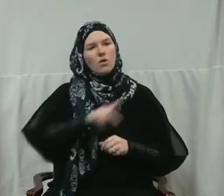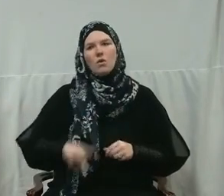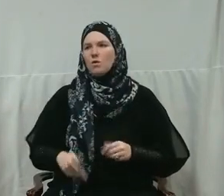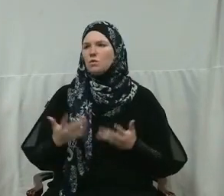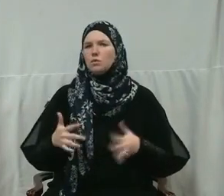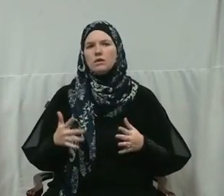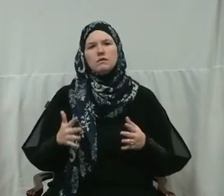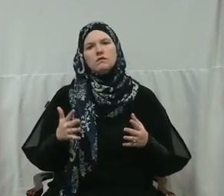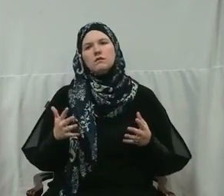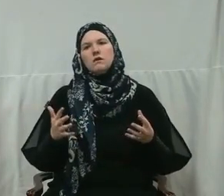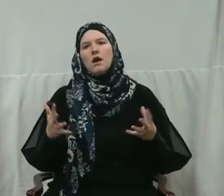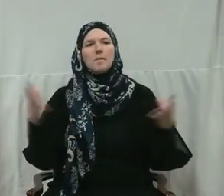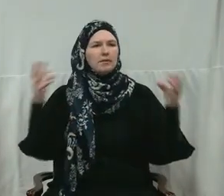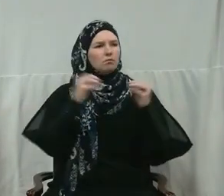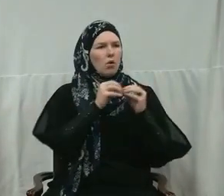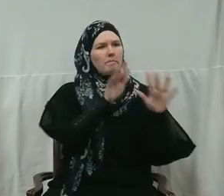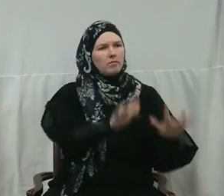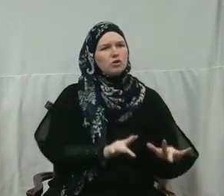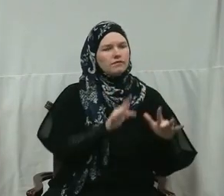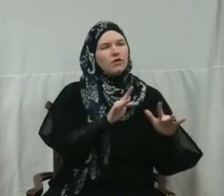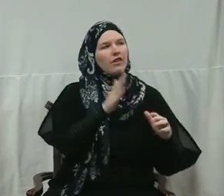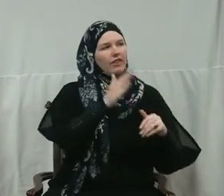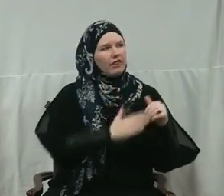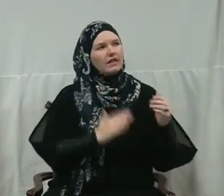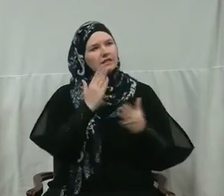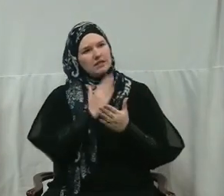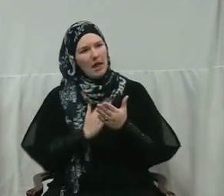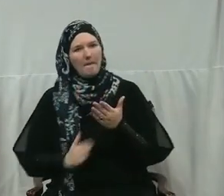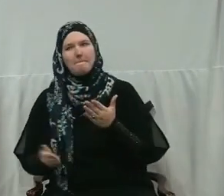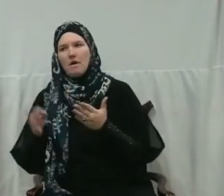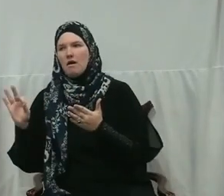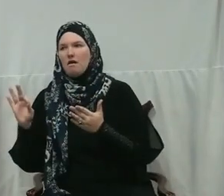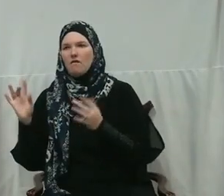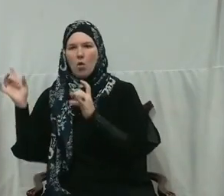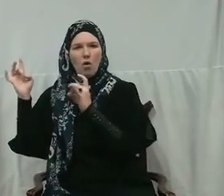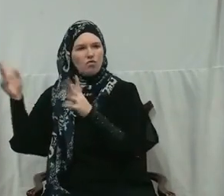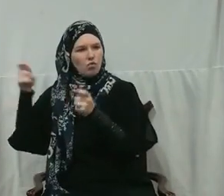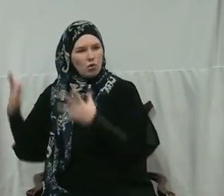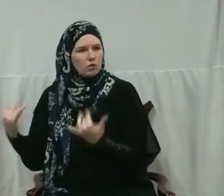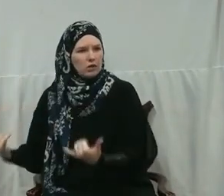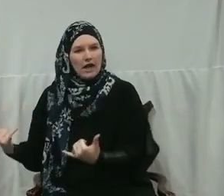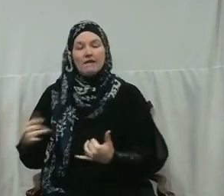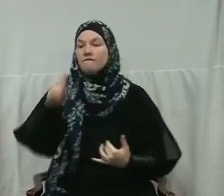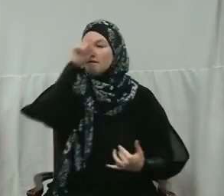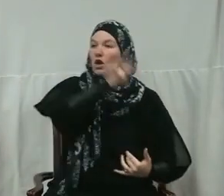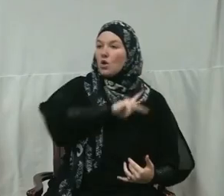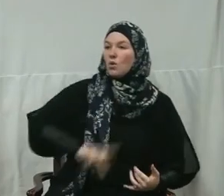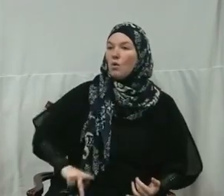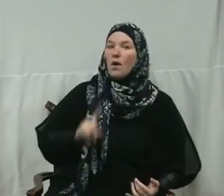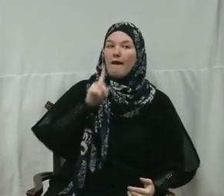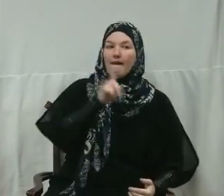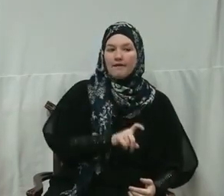more merciful than some of our contemporary tyrants today. Pharaoh asked